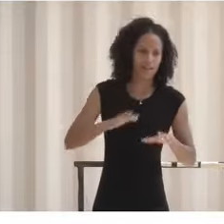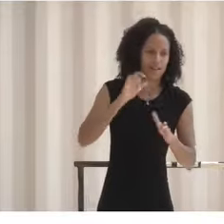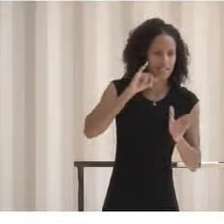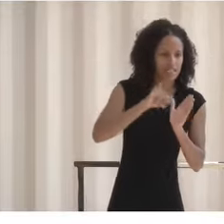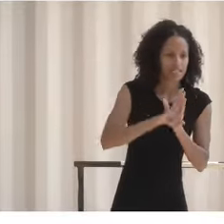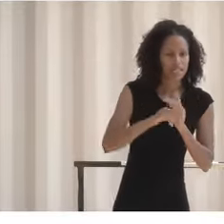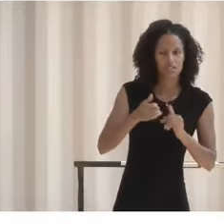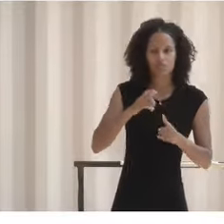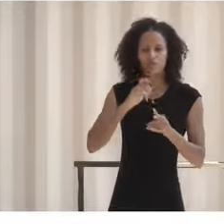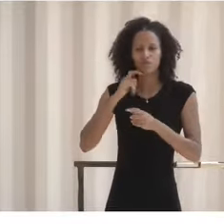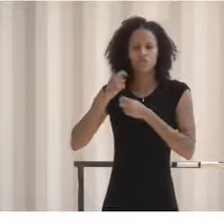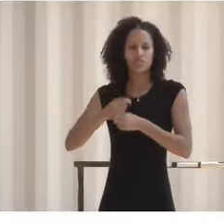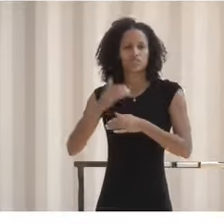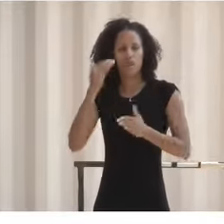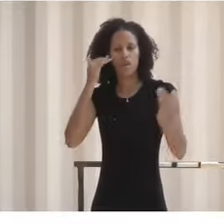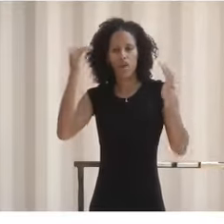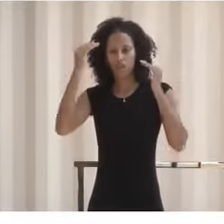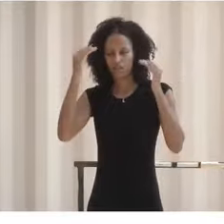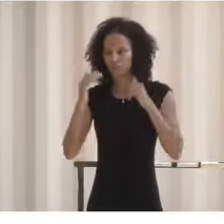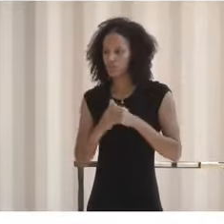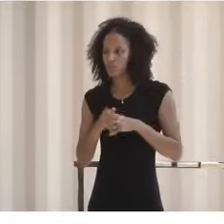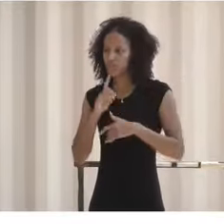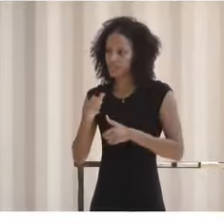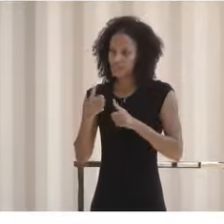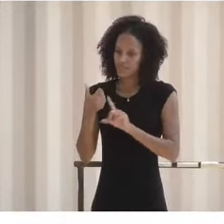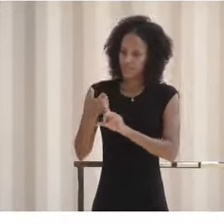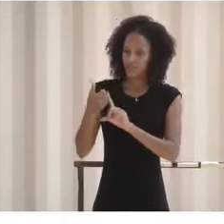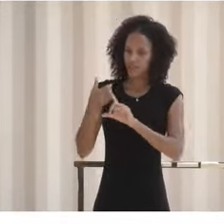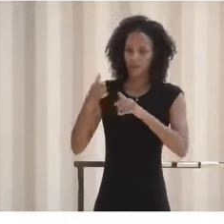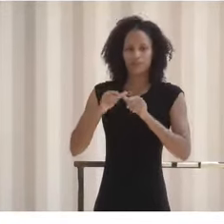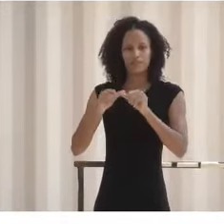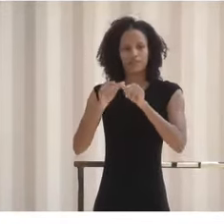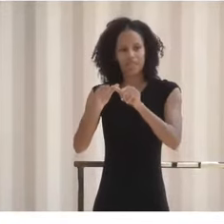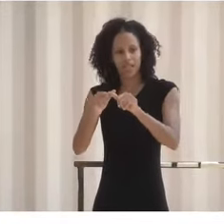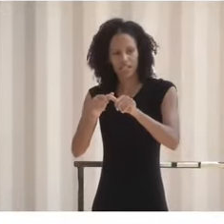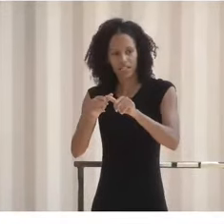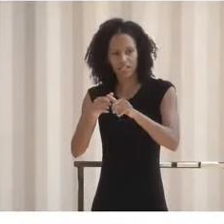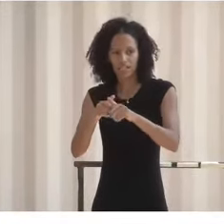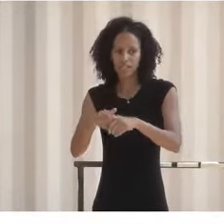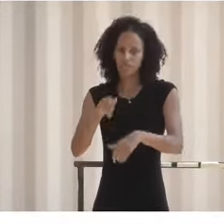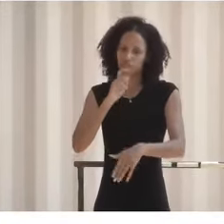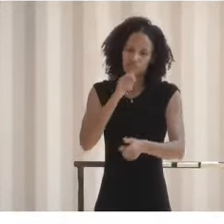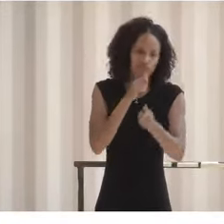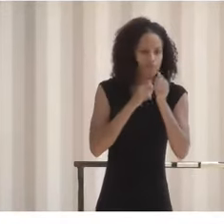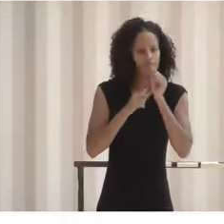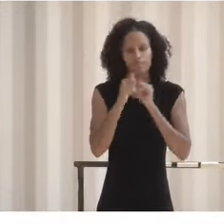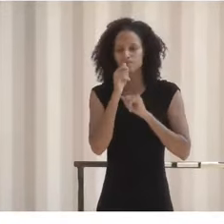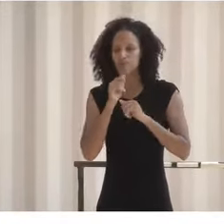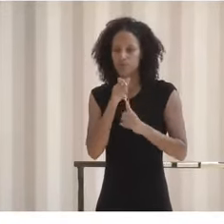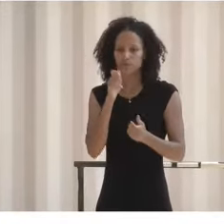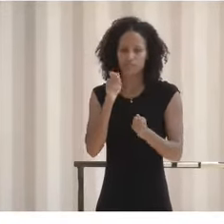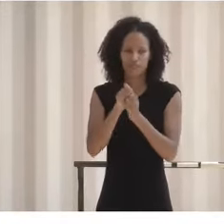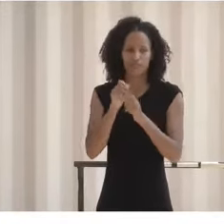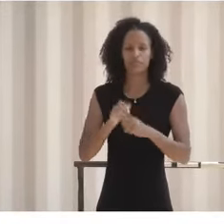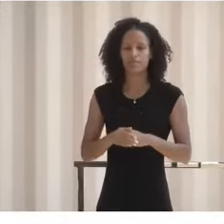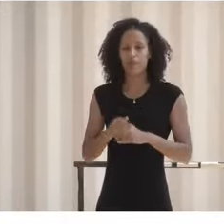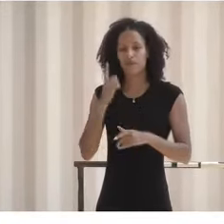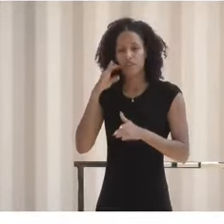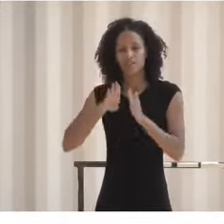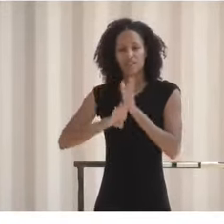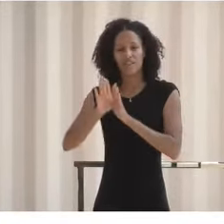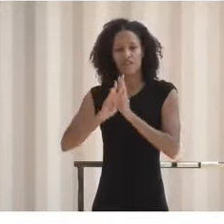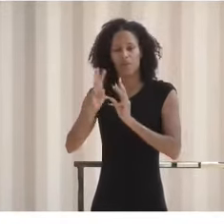and traditional knowledge to be self-sustaining and resilient. This is the Pacific way. In the development world,